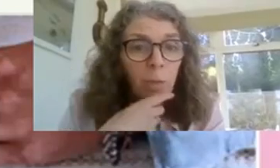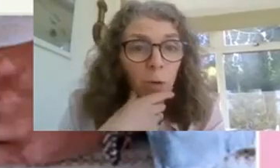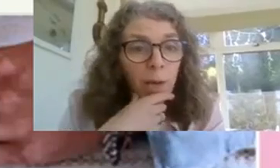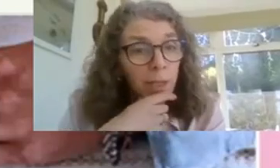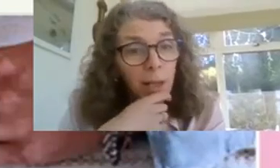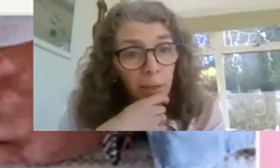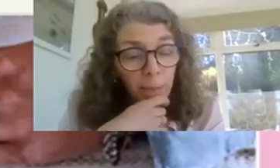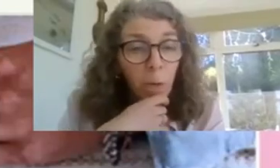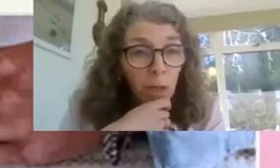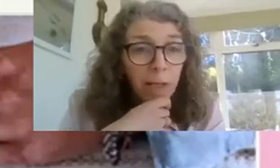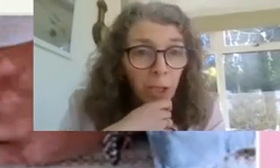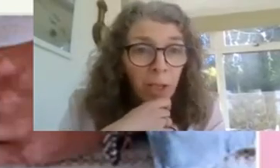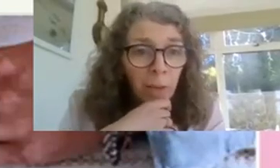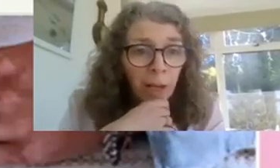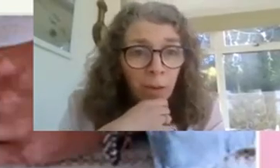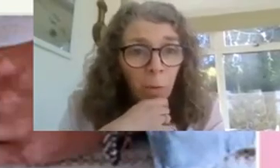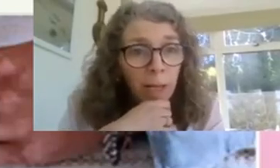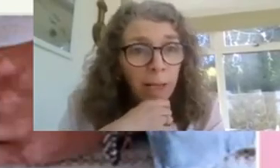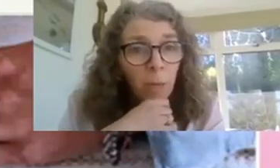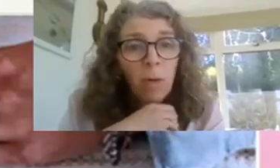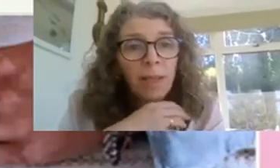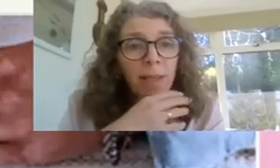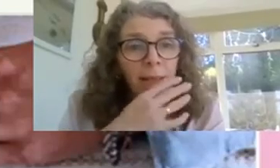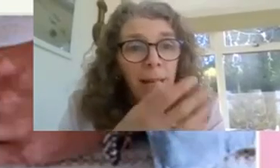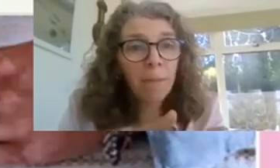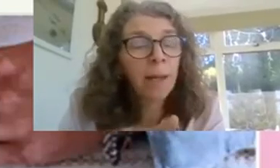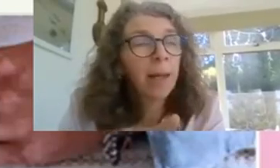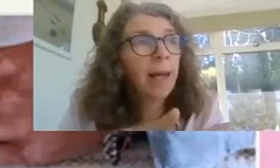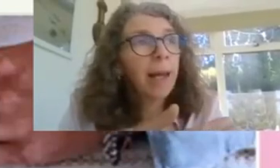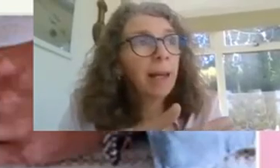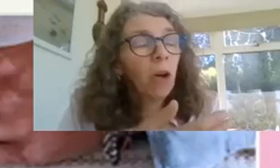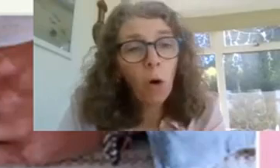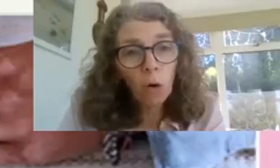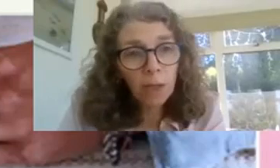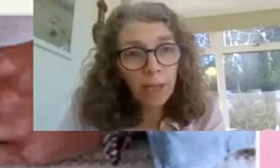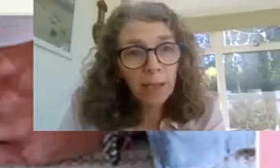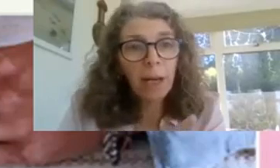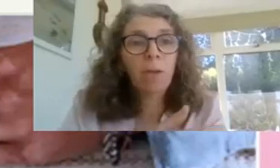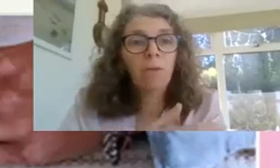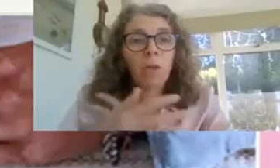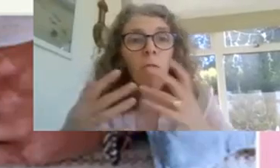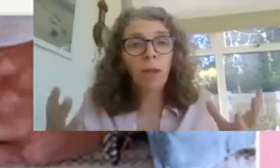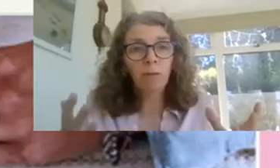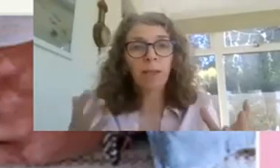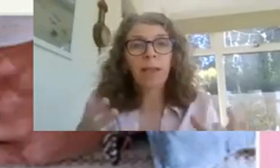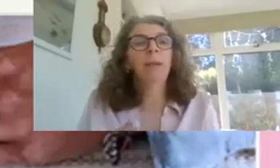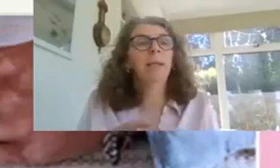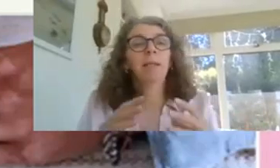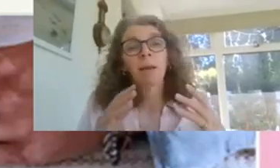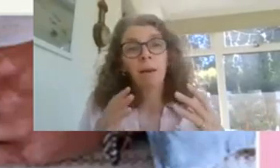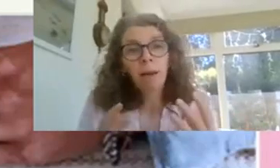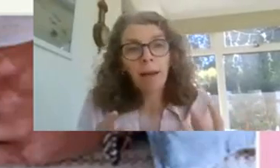come down with prolapse, but the bowel can actually come down as well. It's probably the same cause in terms of softening of